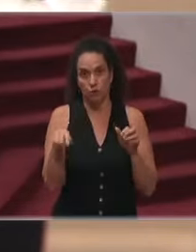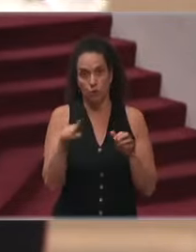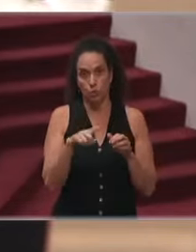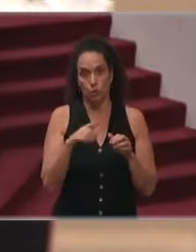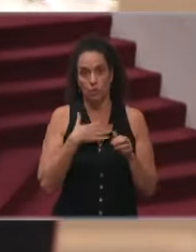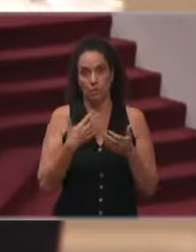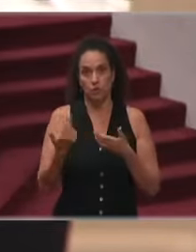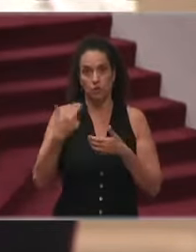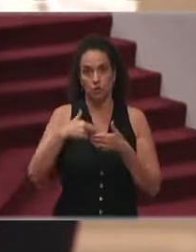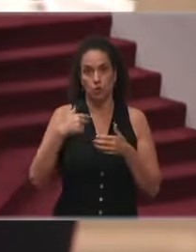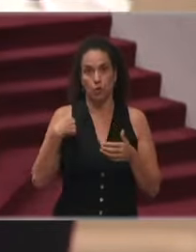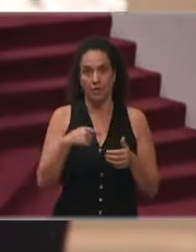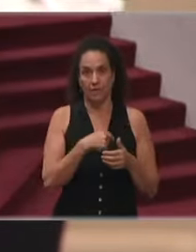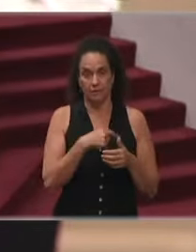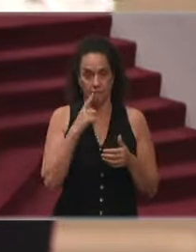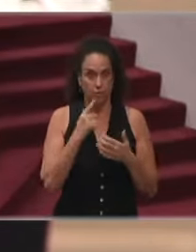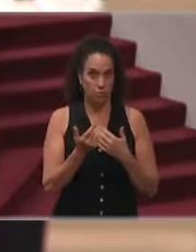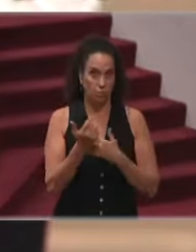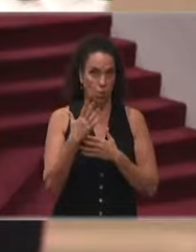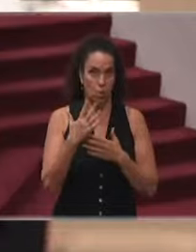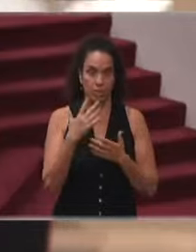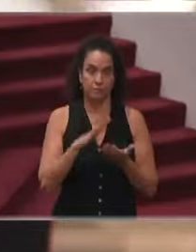us in the morning medley.